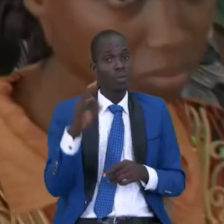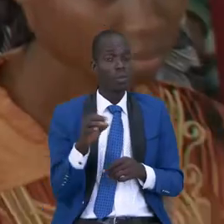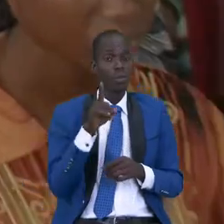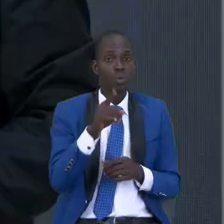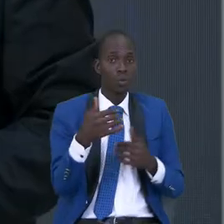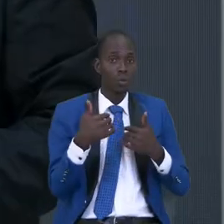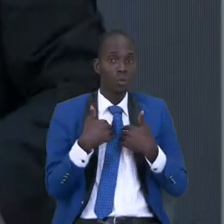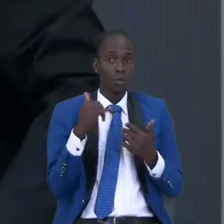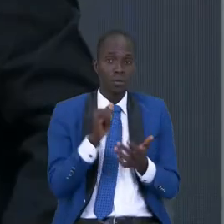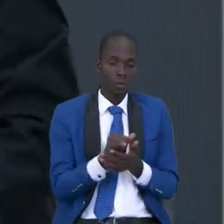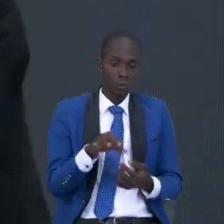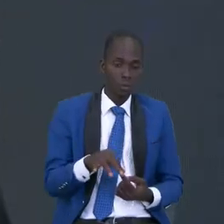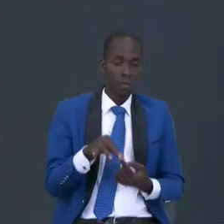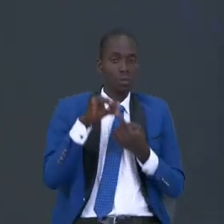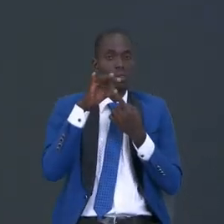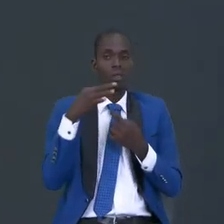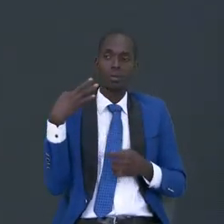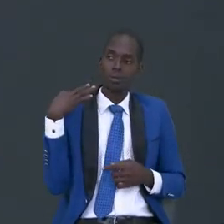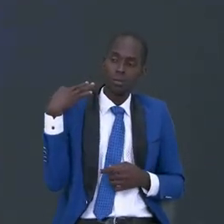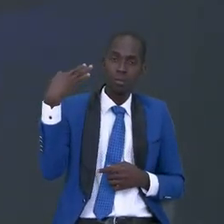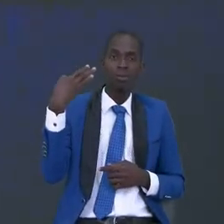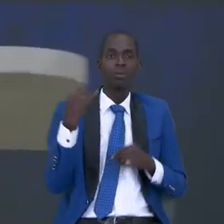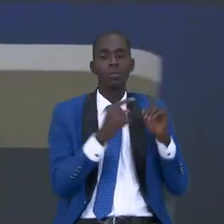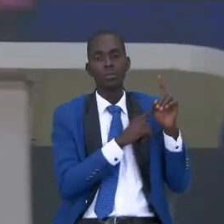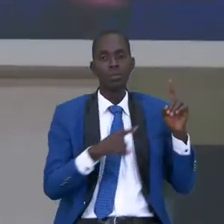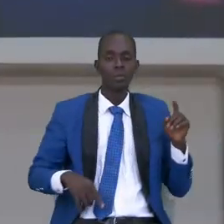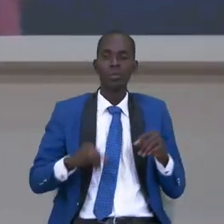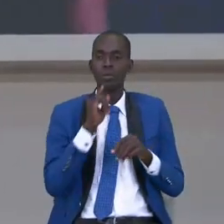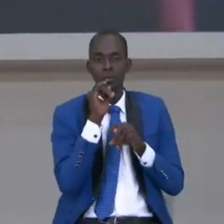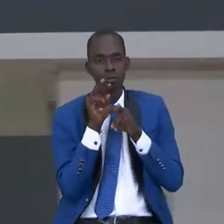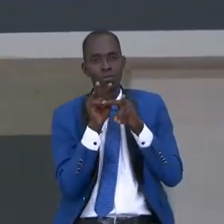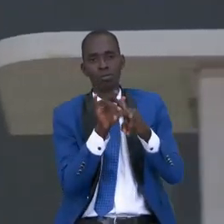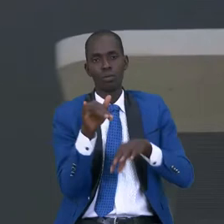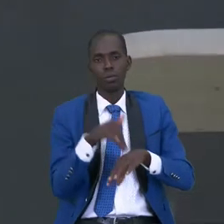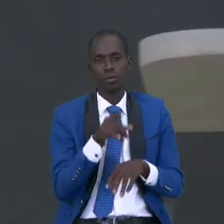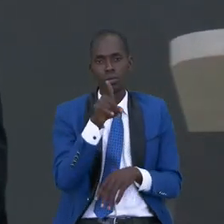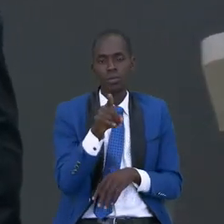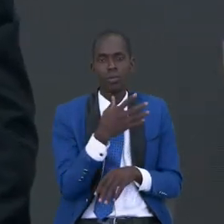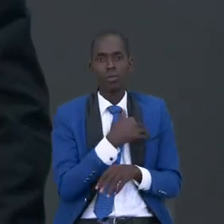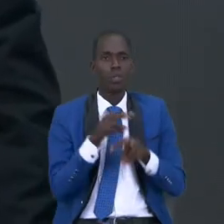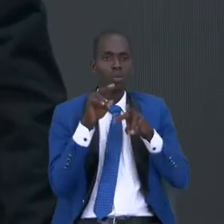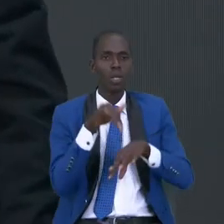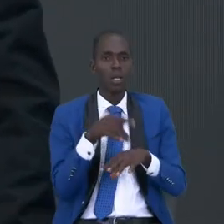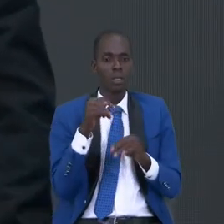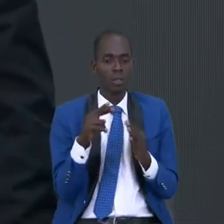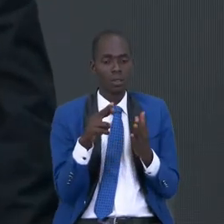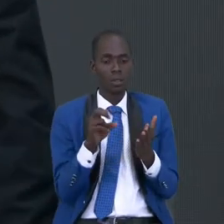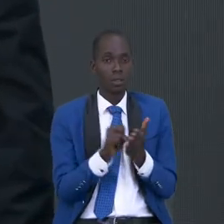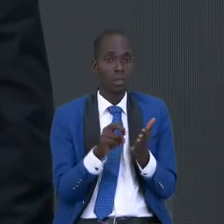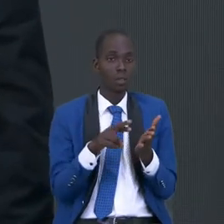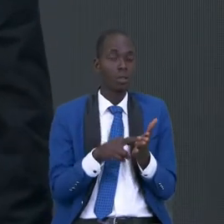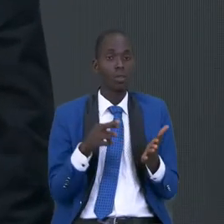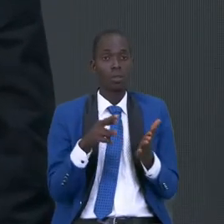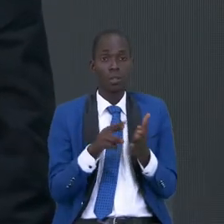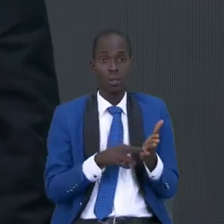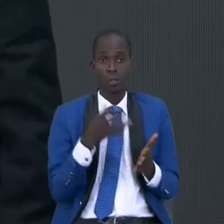that unique position, the Lord is looking at you now, and he's looking at the record over there. He